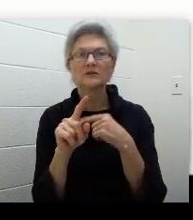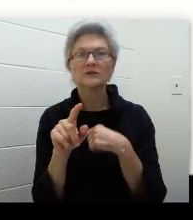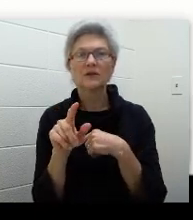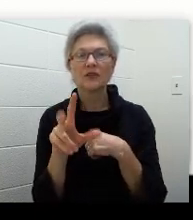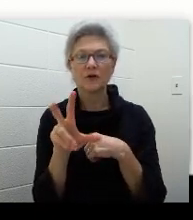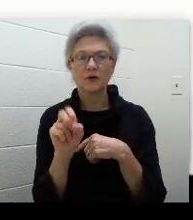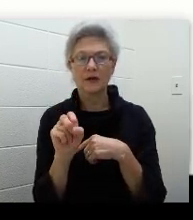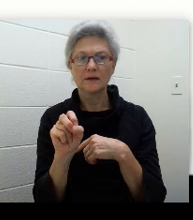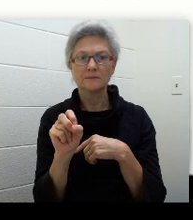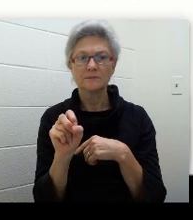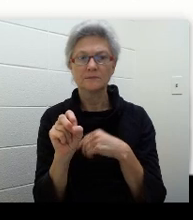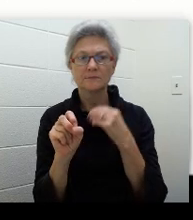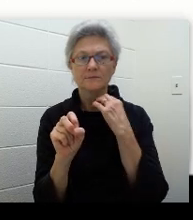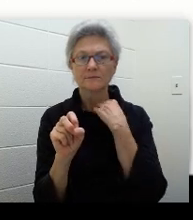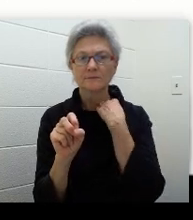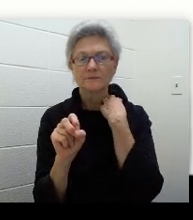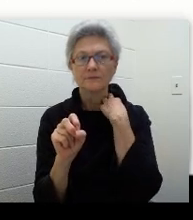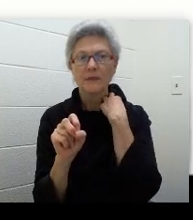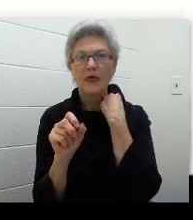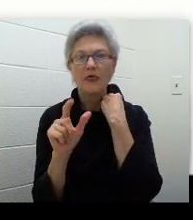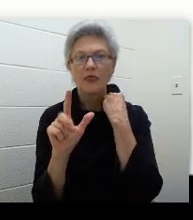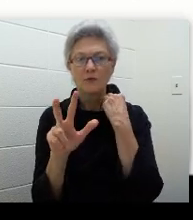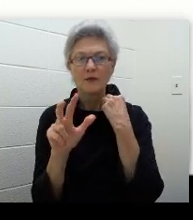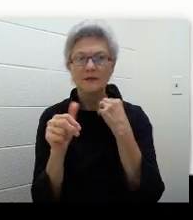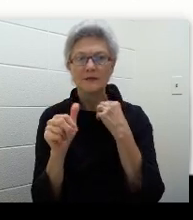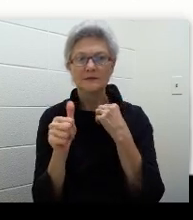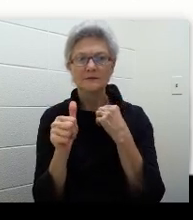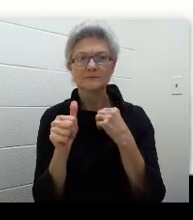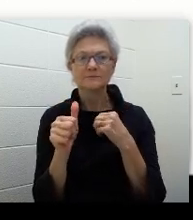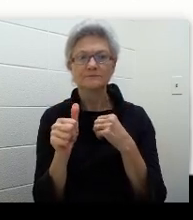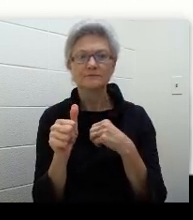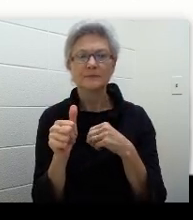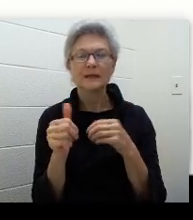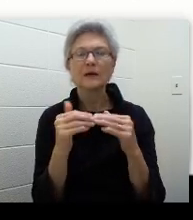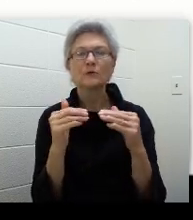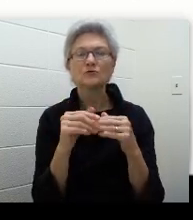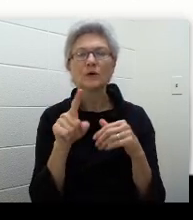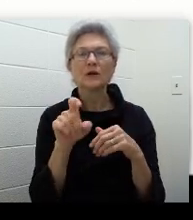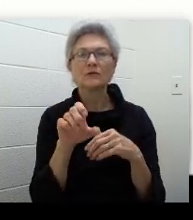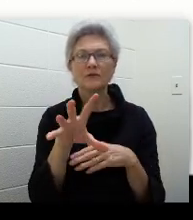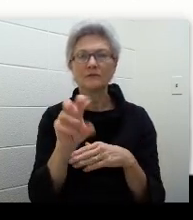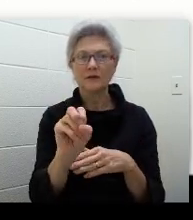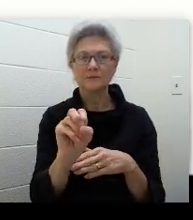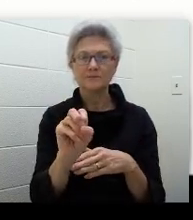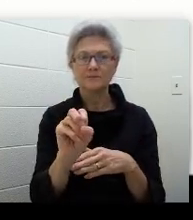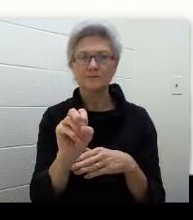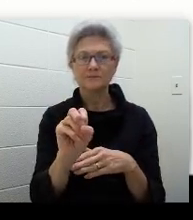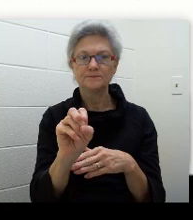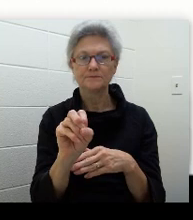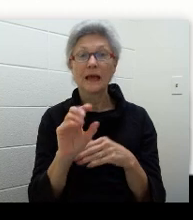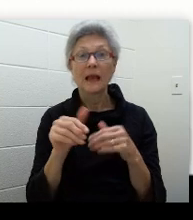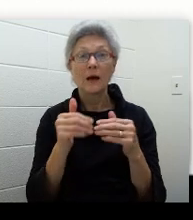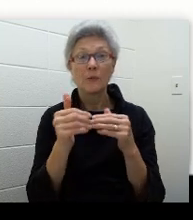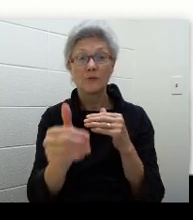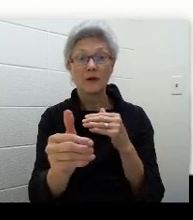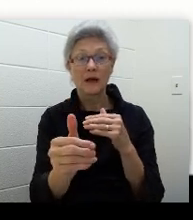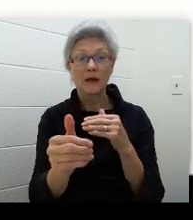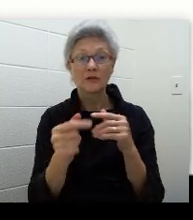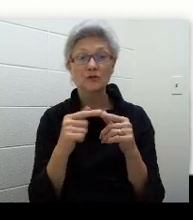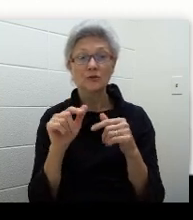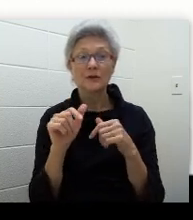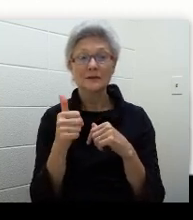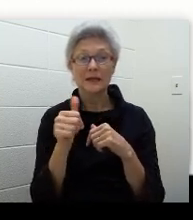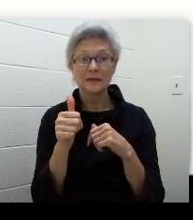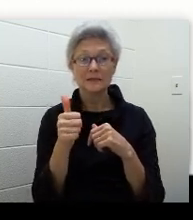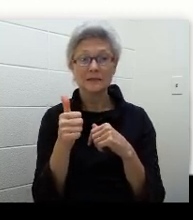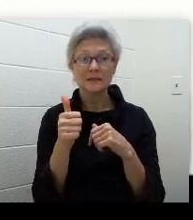120 plus 3 tenths equals 150. Okay, now moving on to our 10